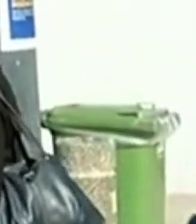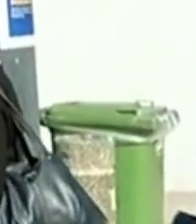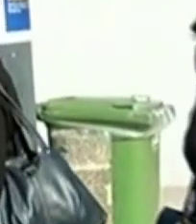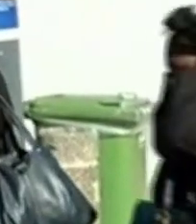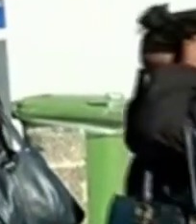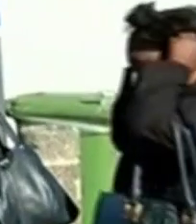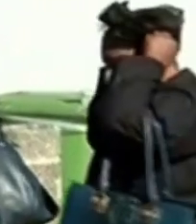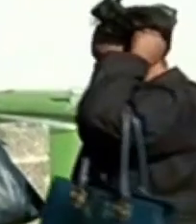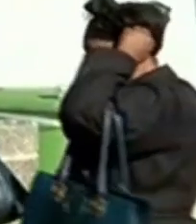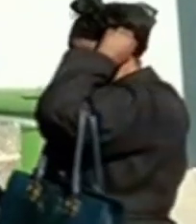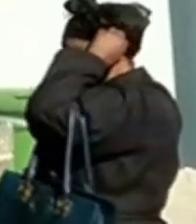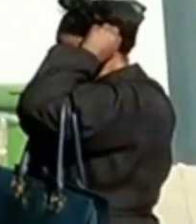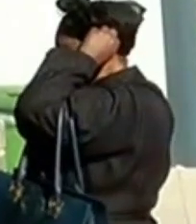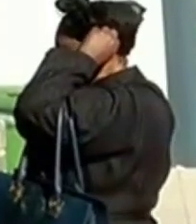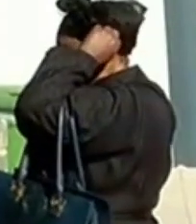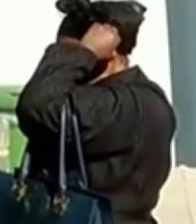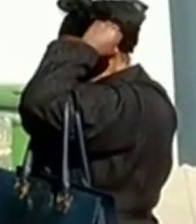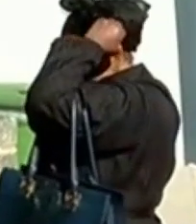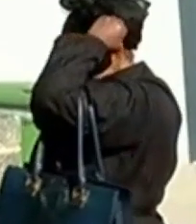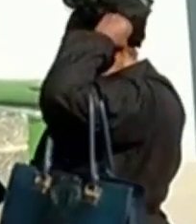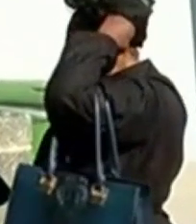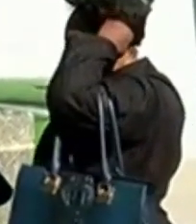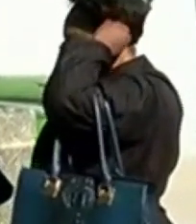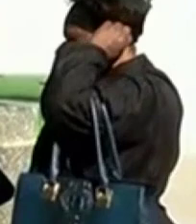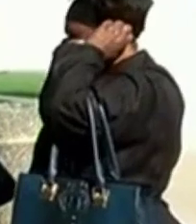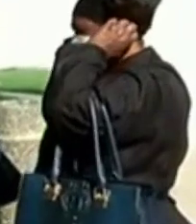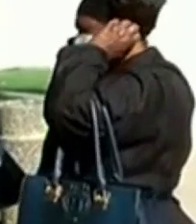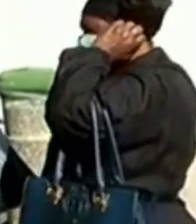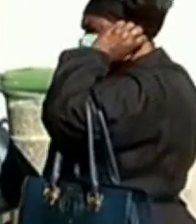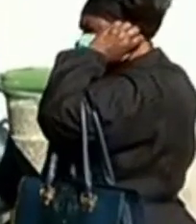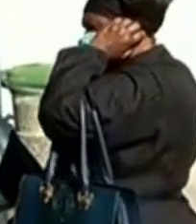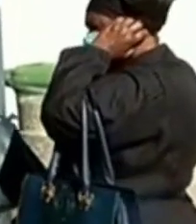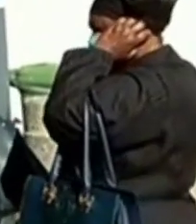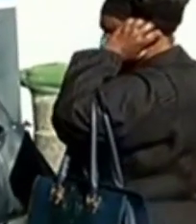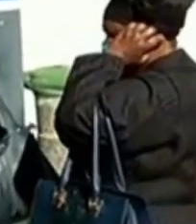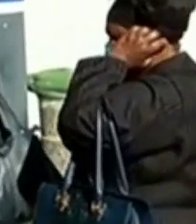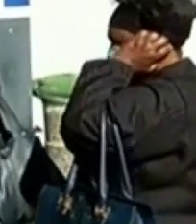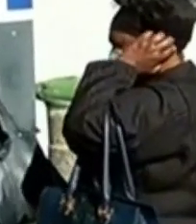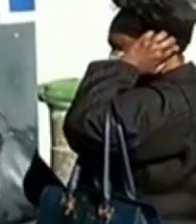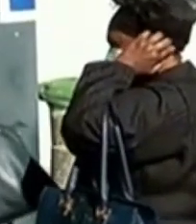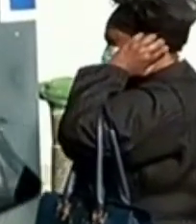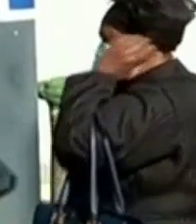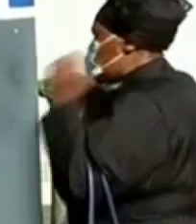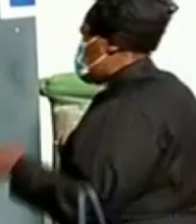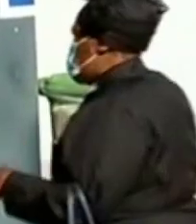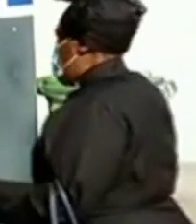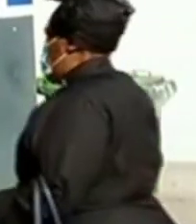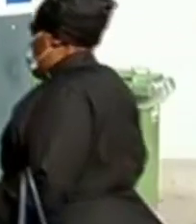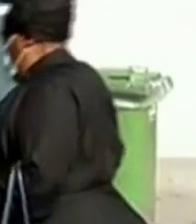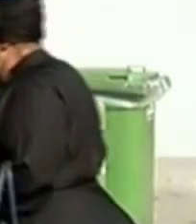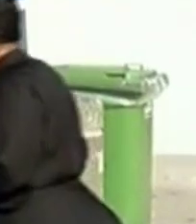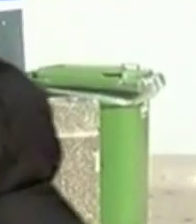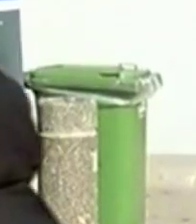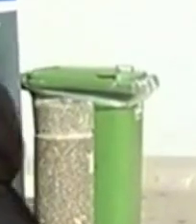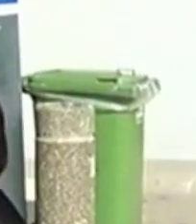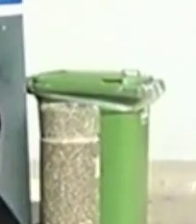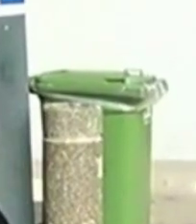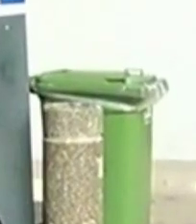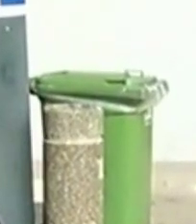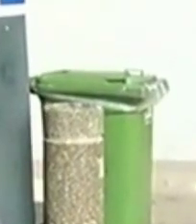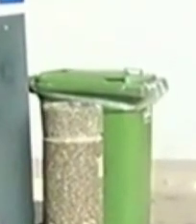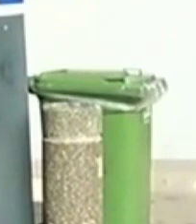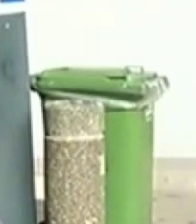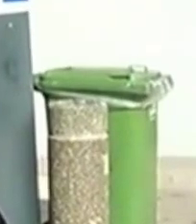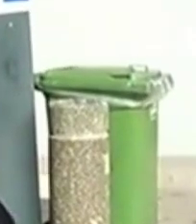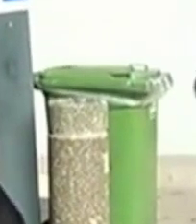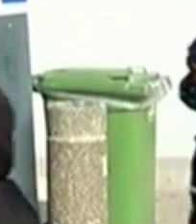of religious leaders leading prayers, but more than anything we appreciate that we are going to be meeting some of the families that have lost